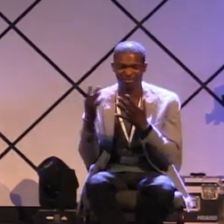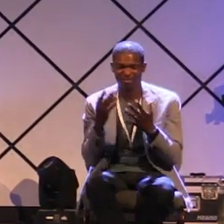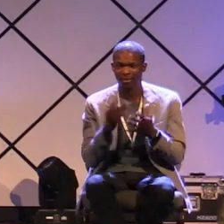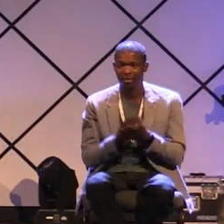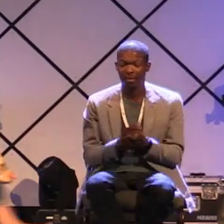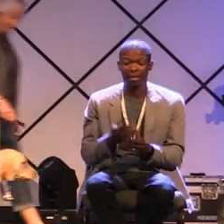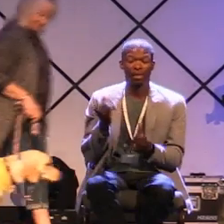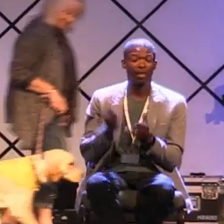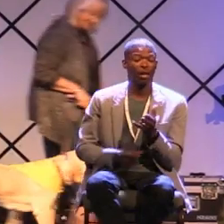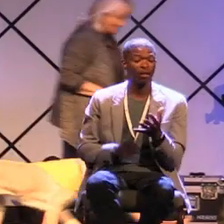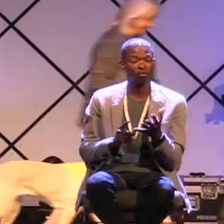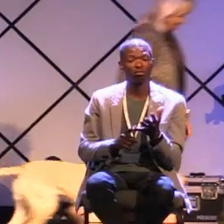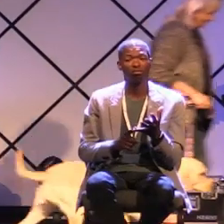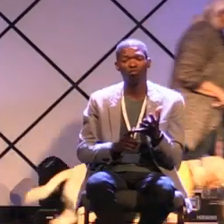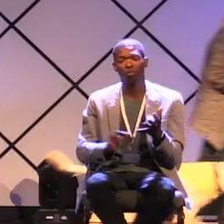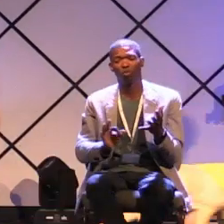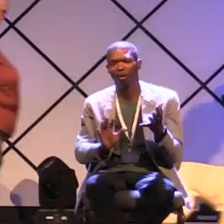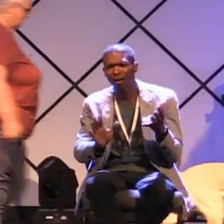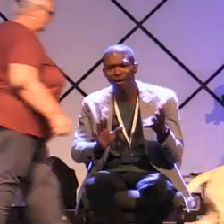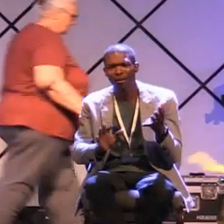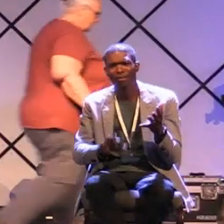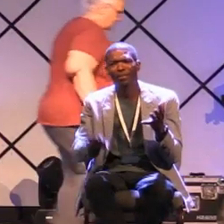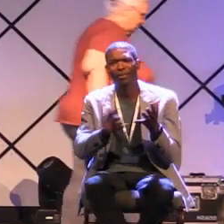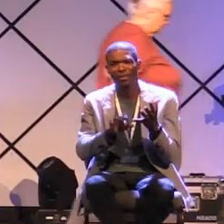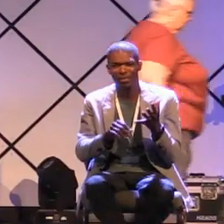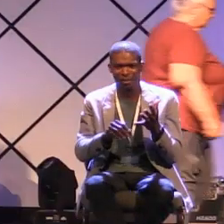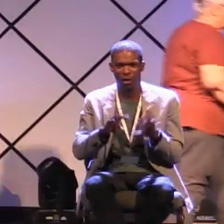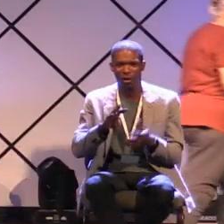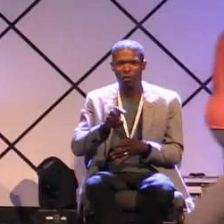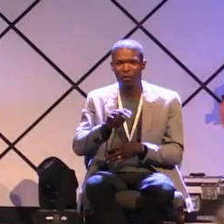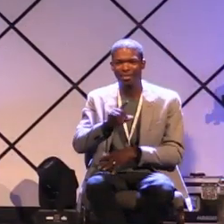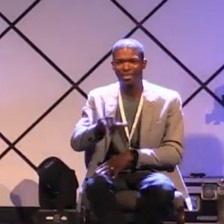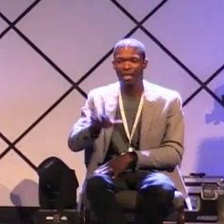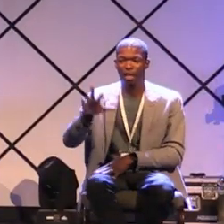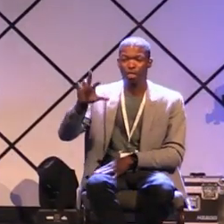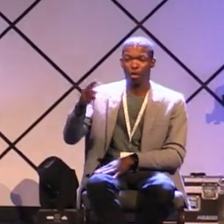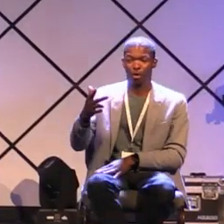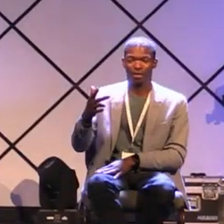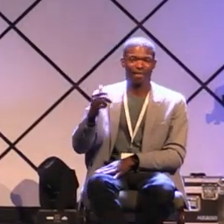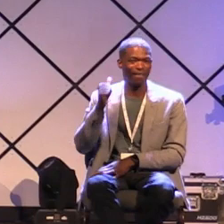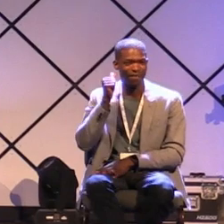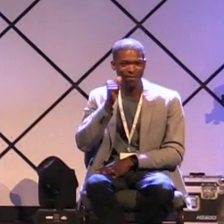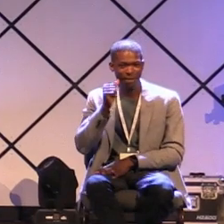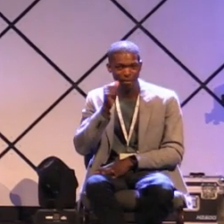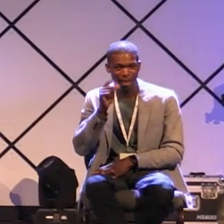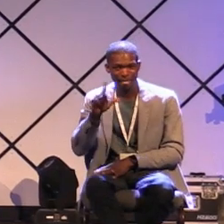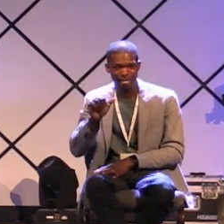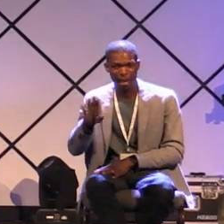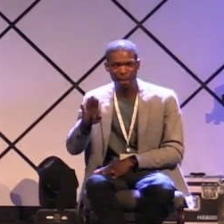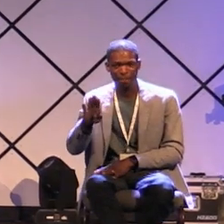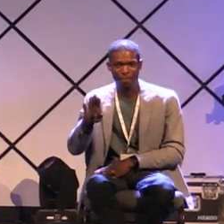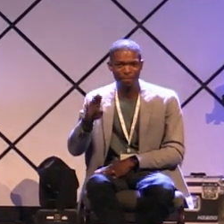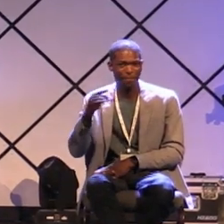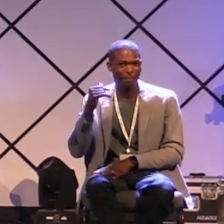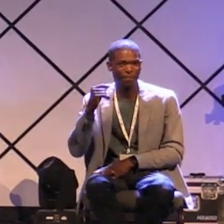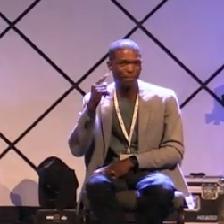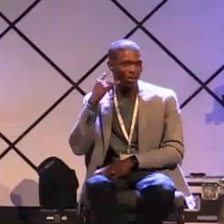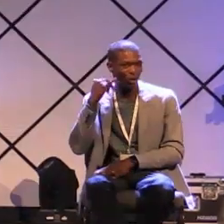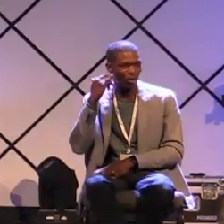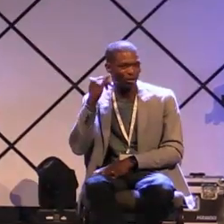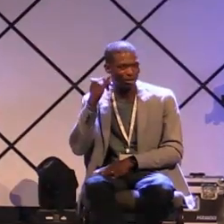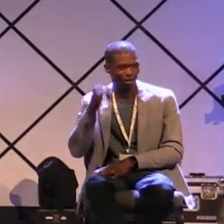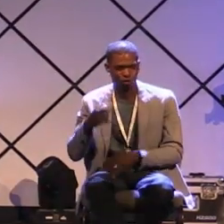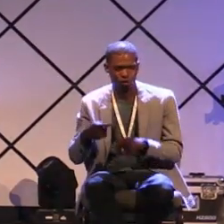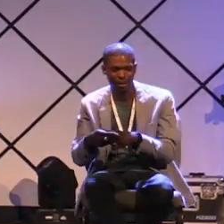And last but not least, introducing Wendy the Third, also a female lab Golden Cross. Wendy was raised